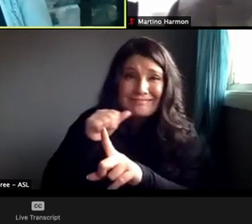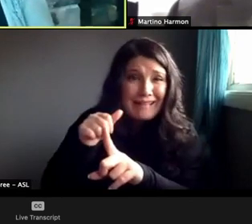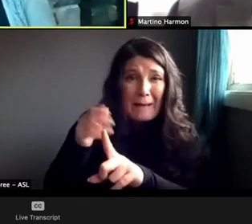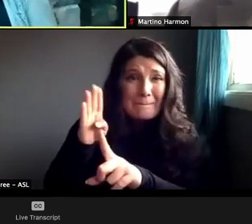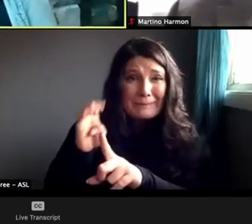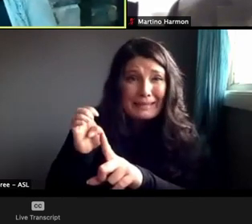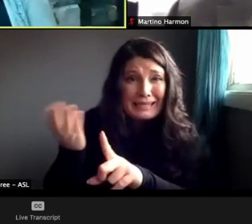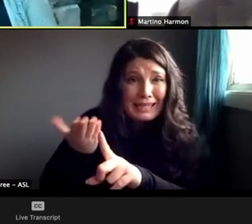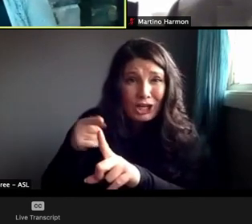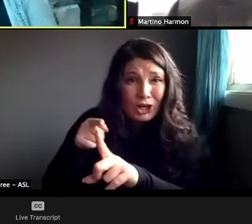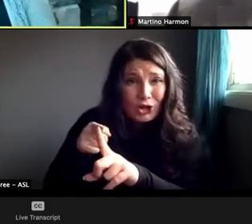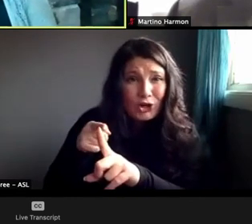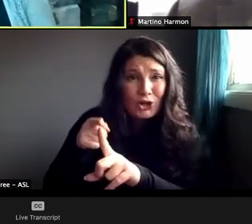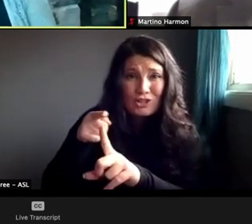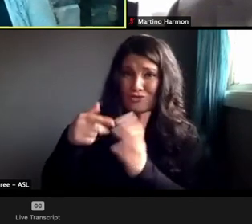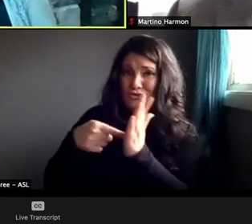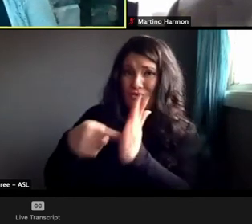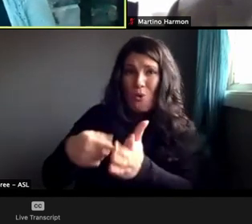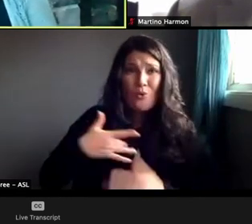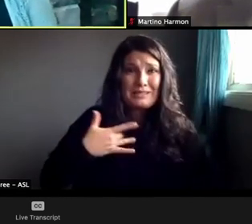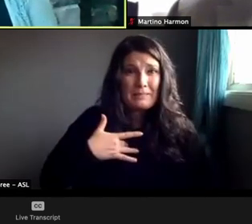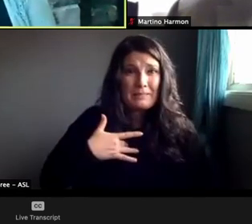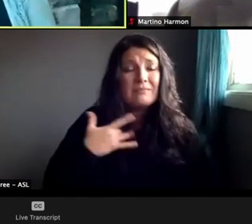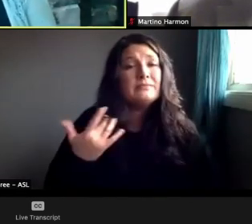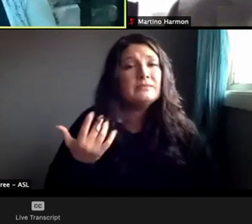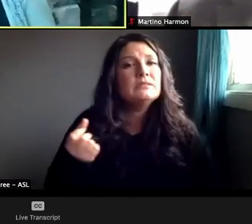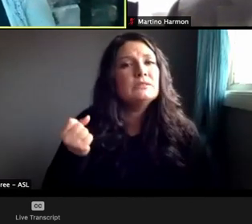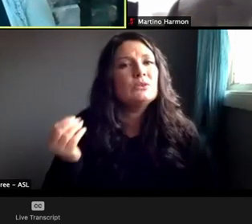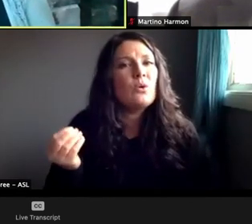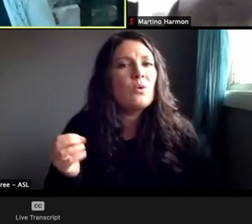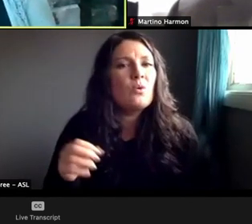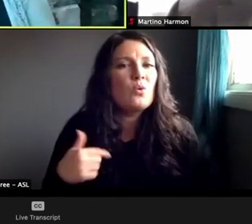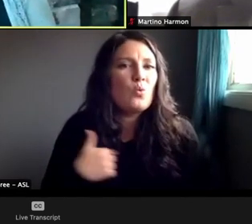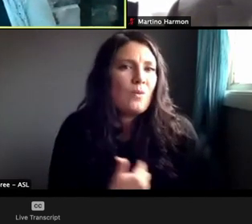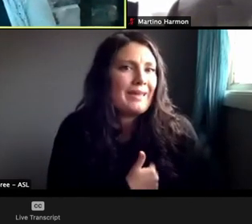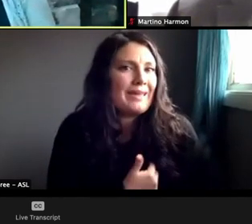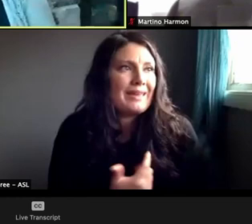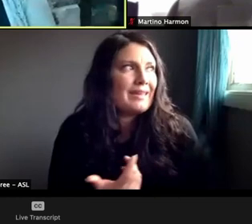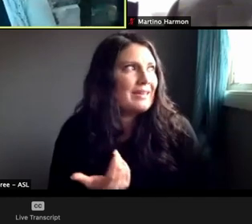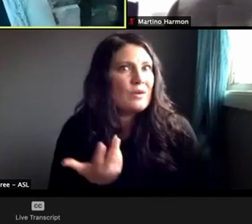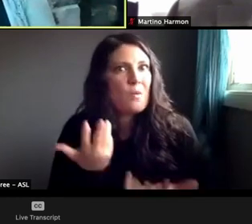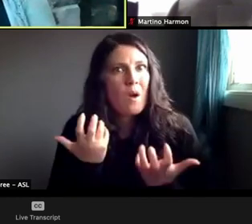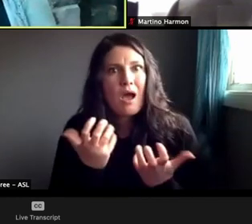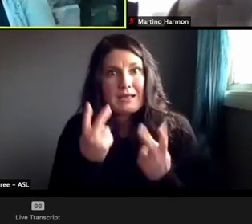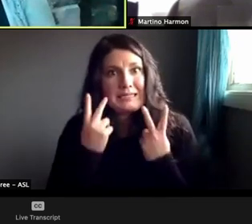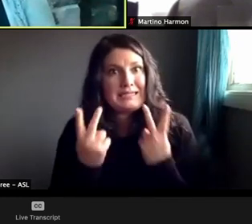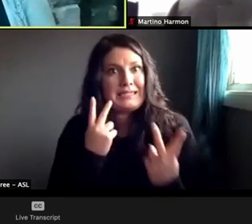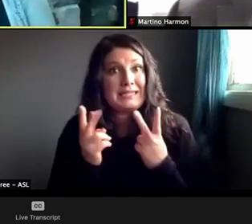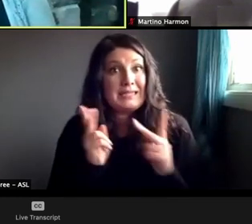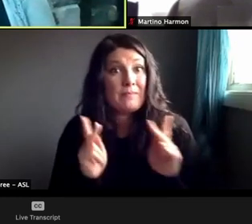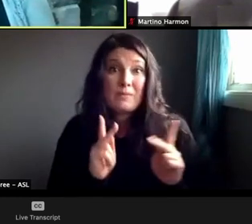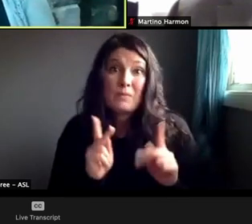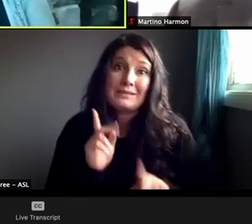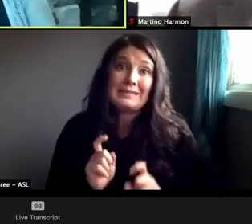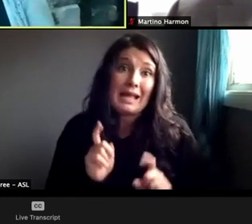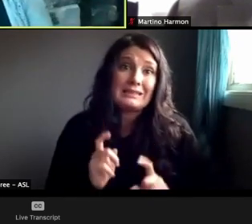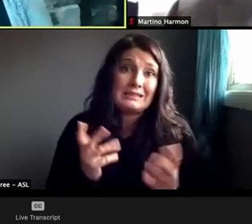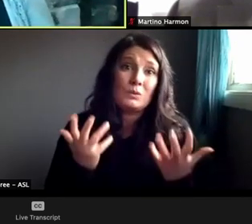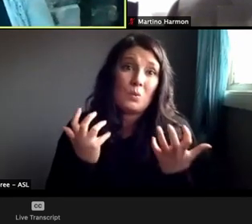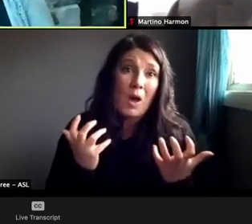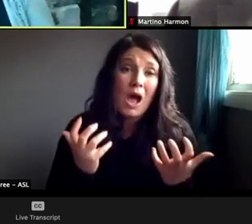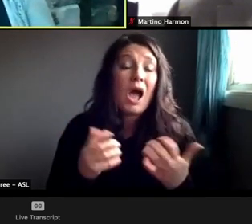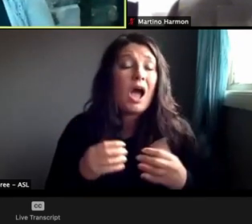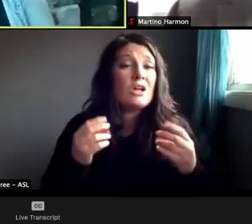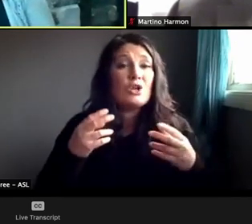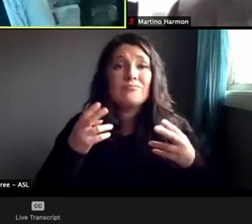health is the point of calling, because we certainly would like to see people get tested quickly and efficiently in